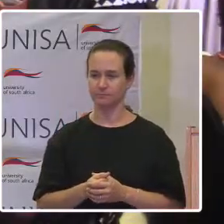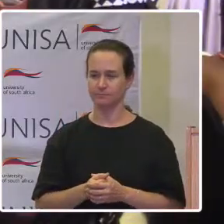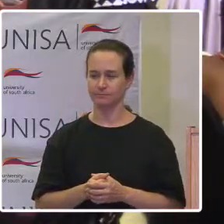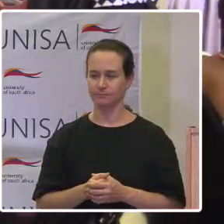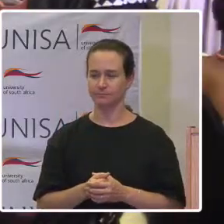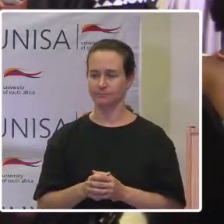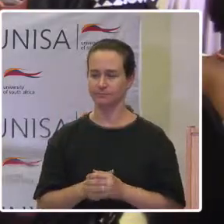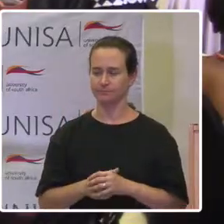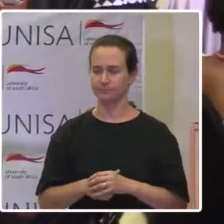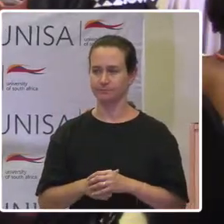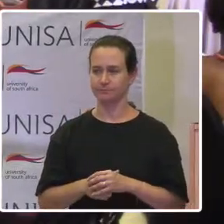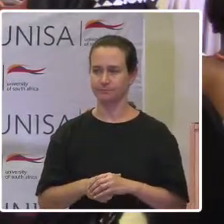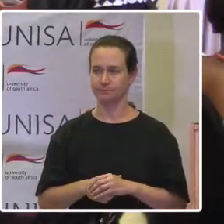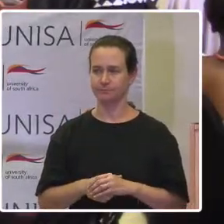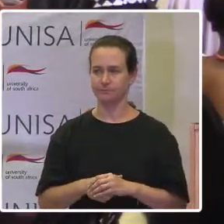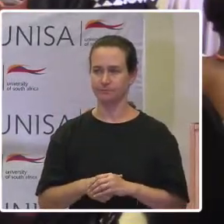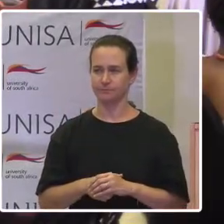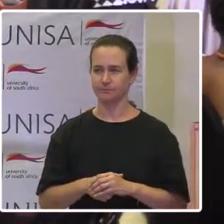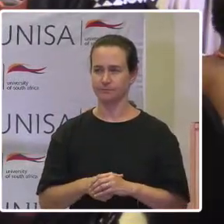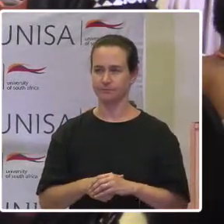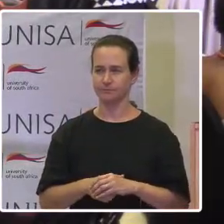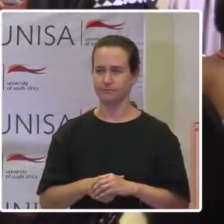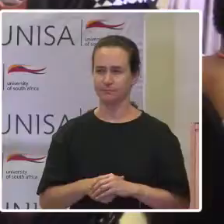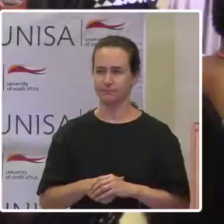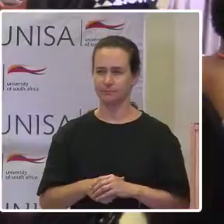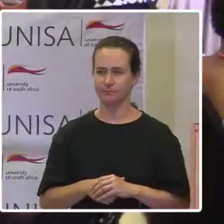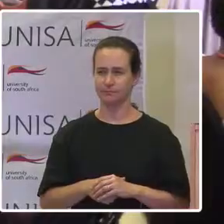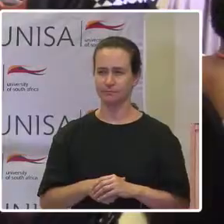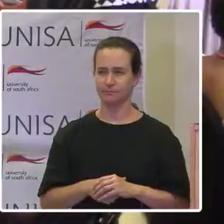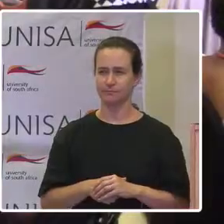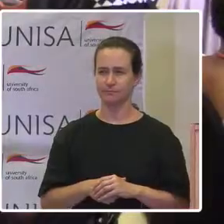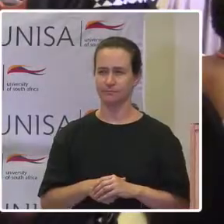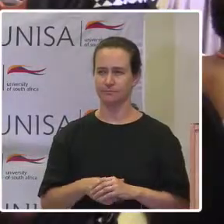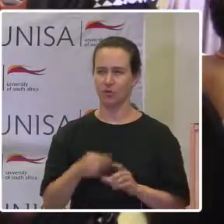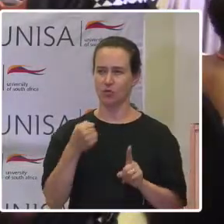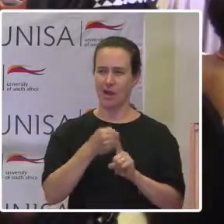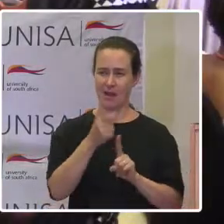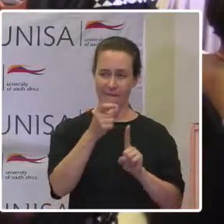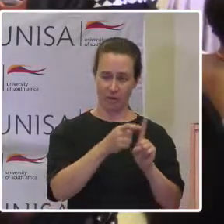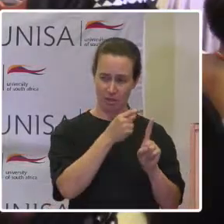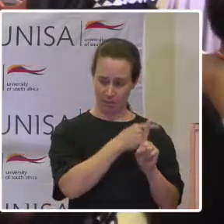Okay. Oh, thank you very much. Advocate, yeah.